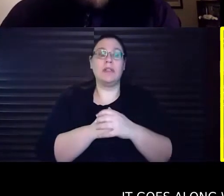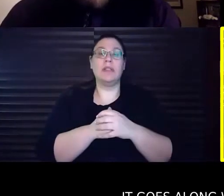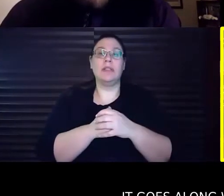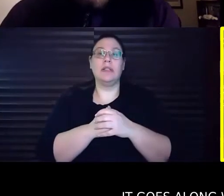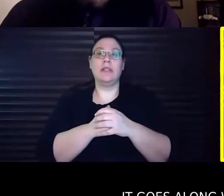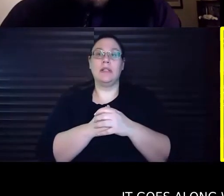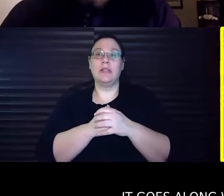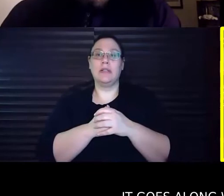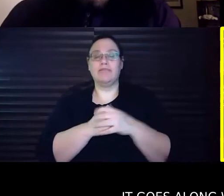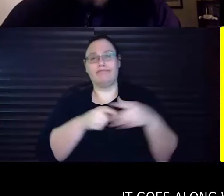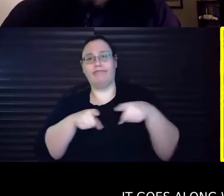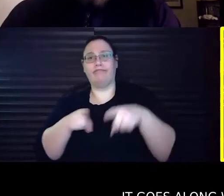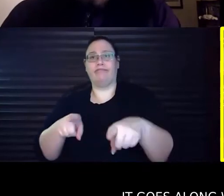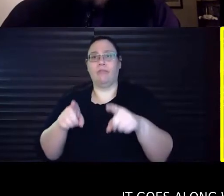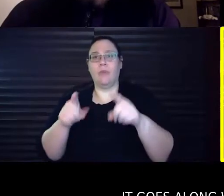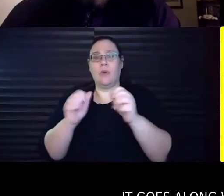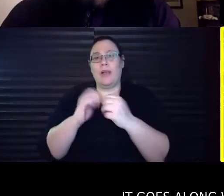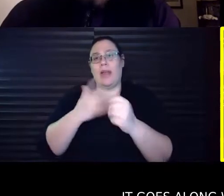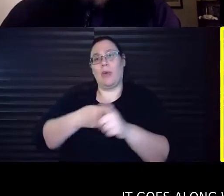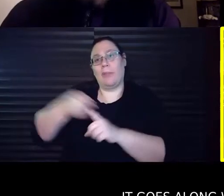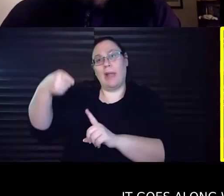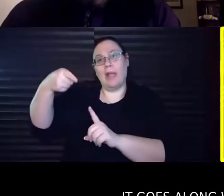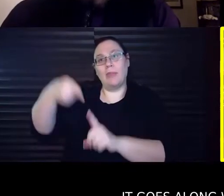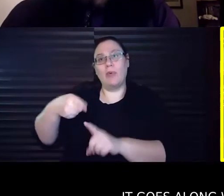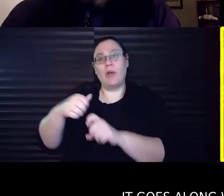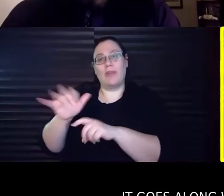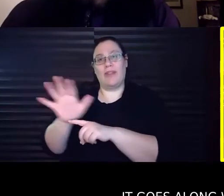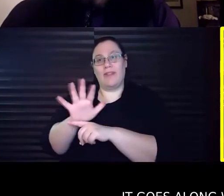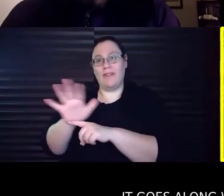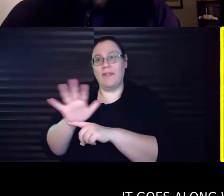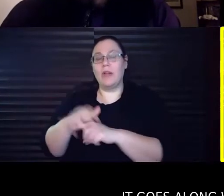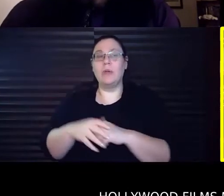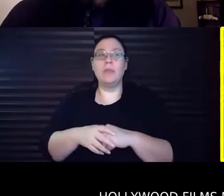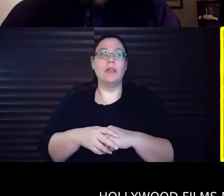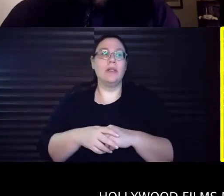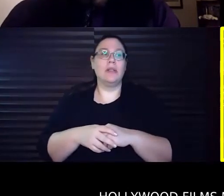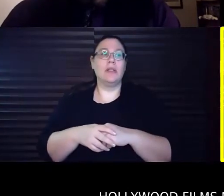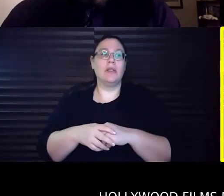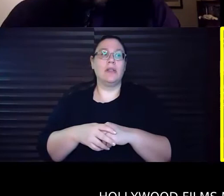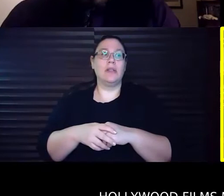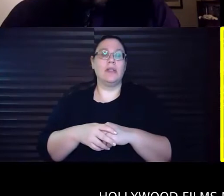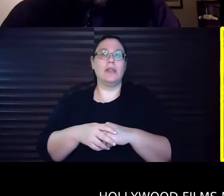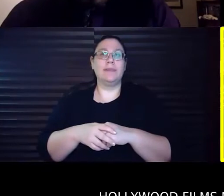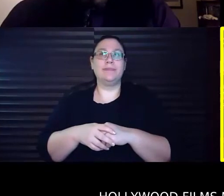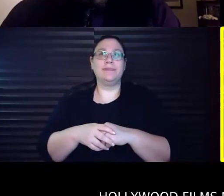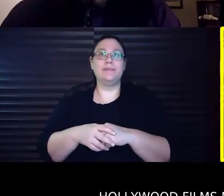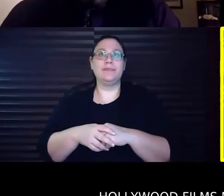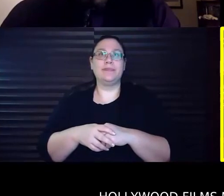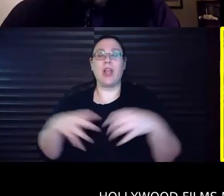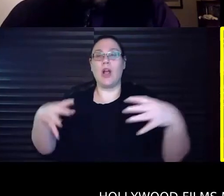goes along with what our main point in the film is that Hollywood